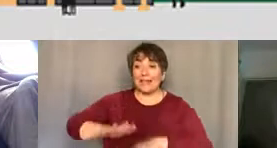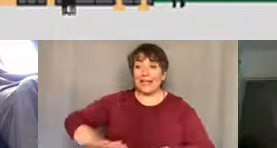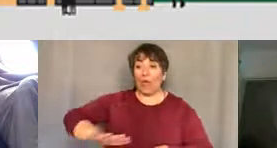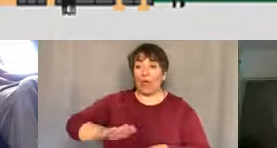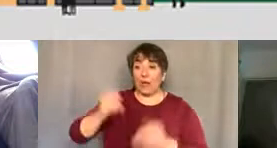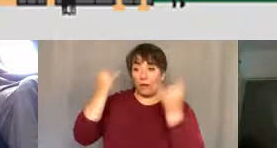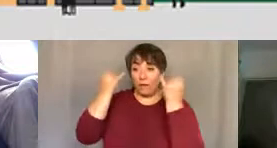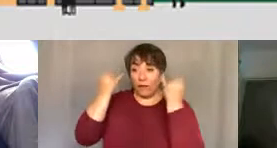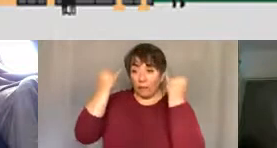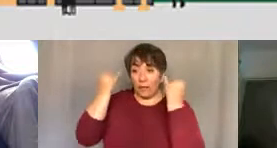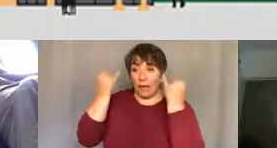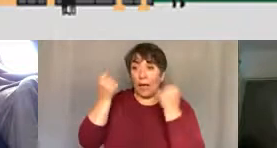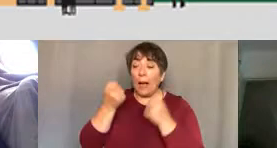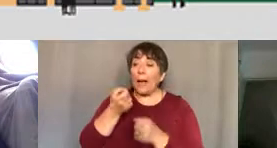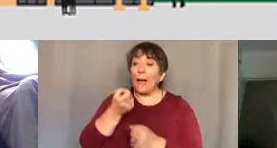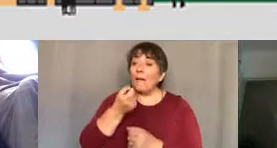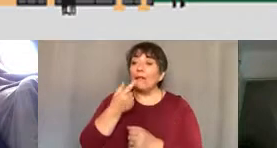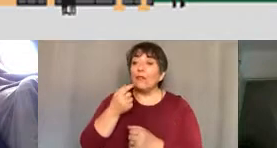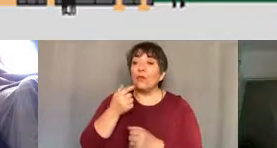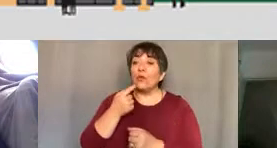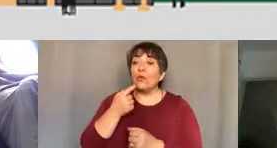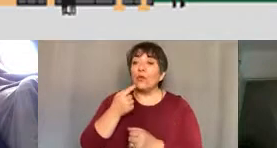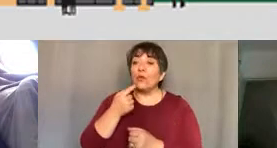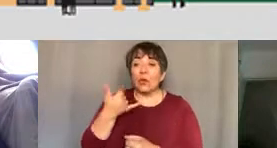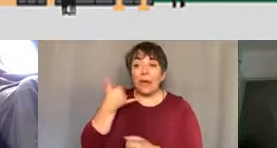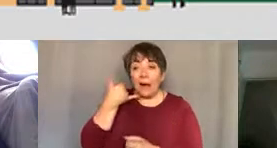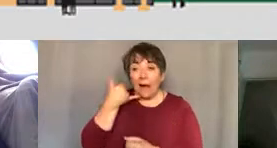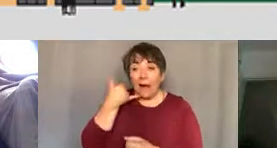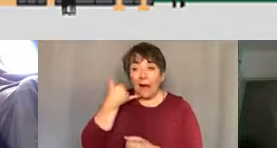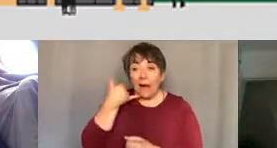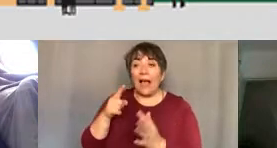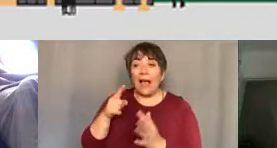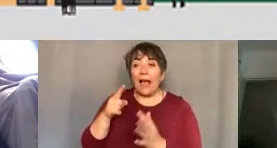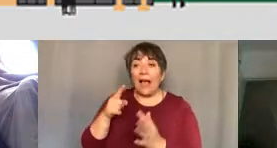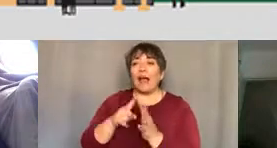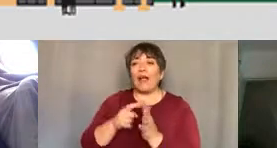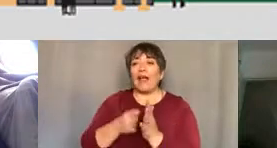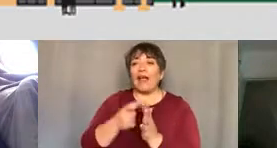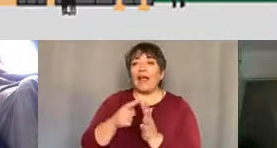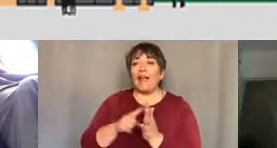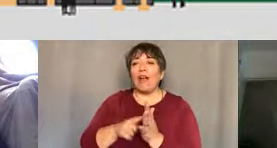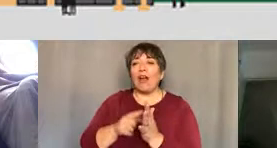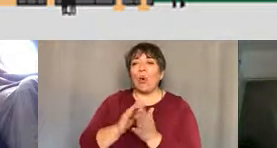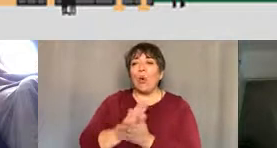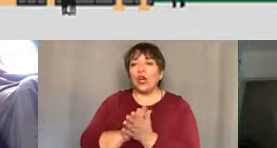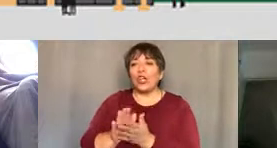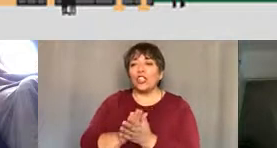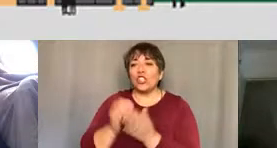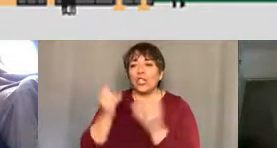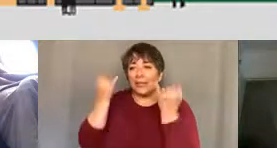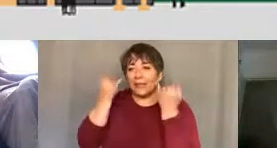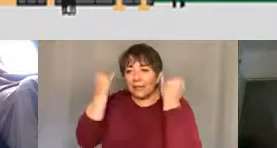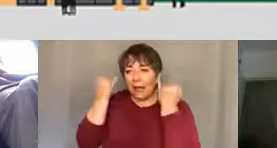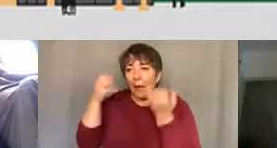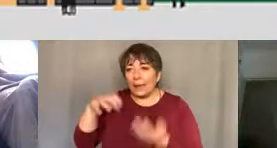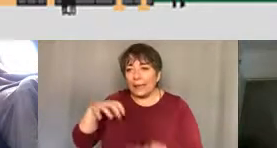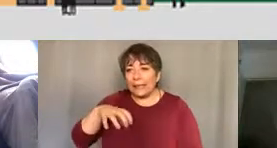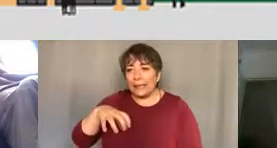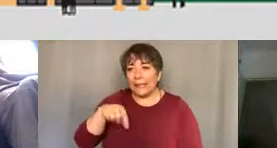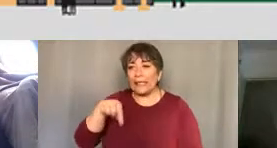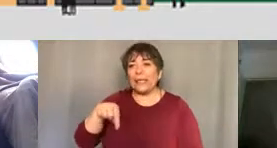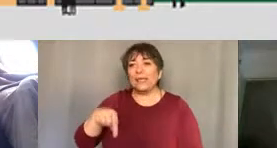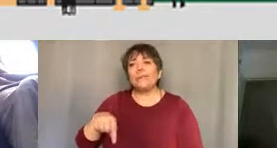first medicine order line that was started, and that was covering Erewash and Derby City and a bit of southern Derbyshire. And that was based